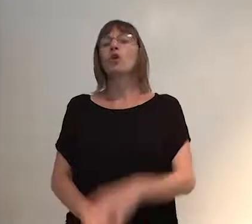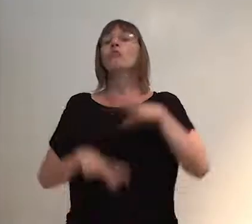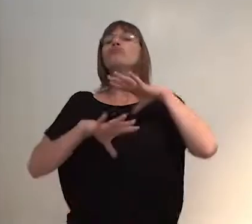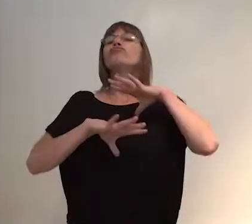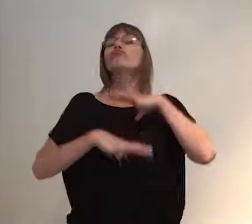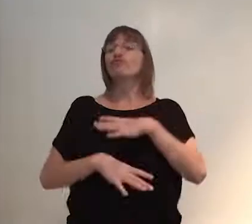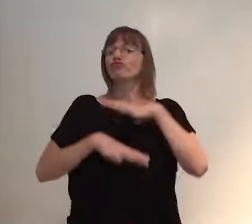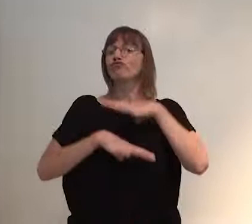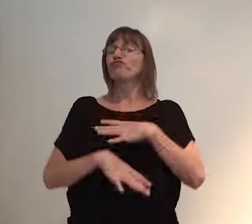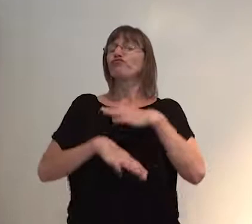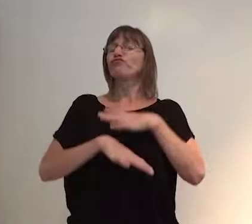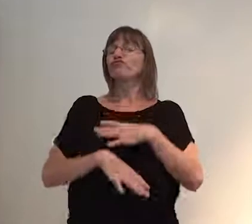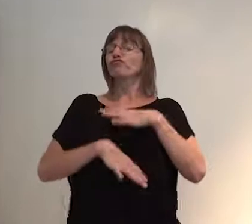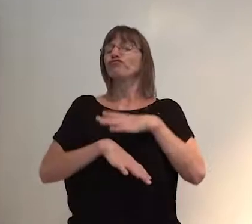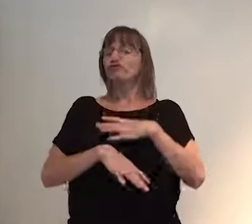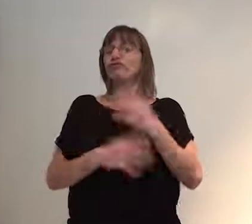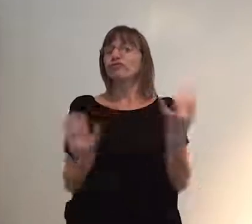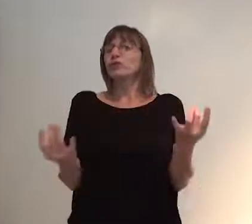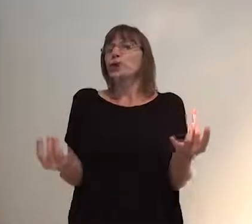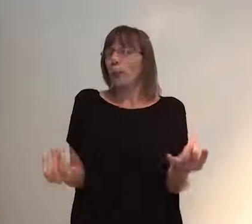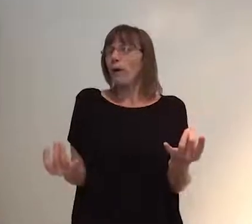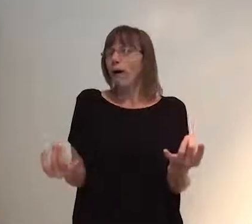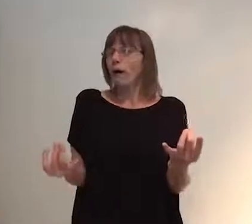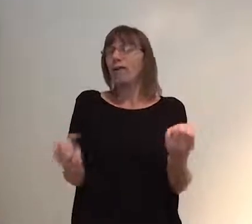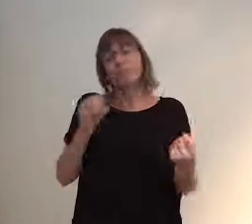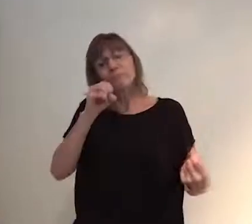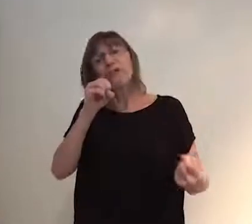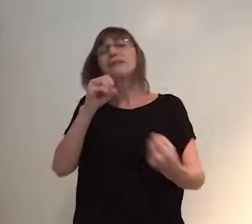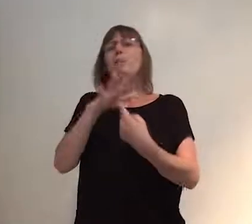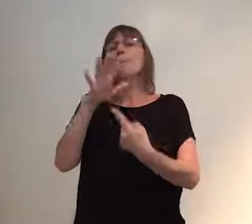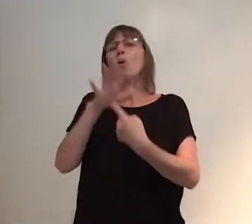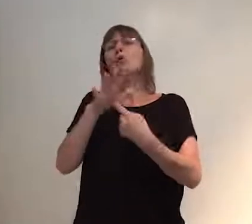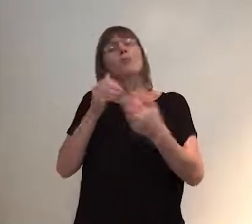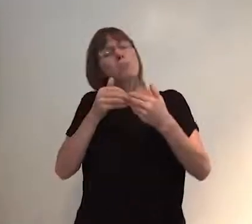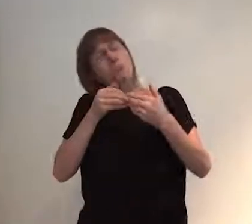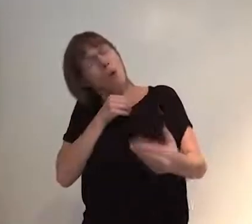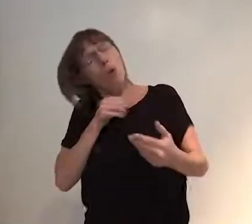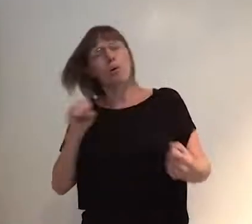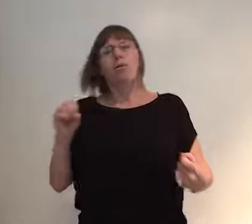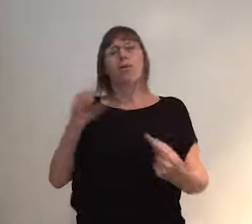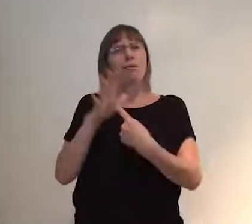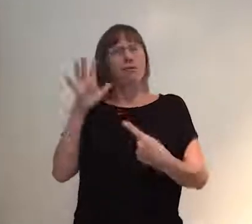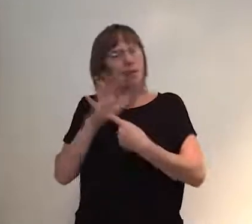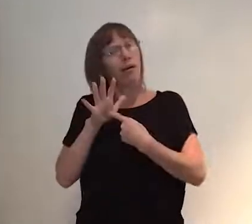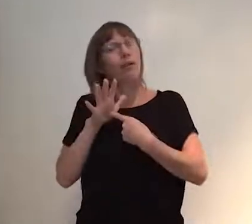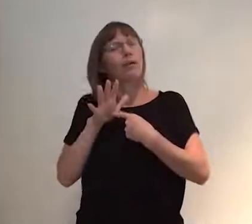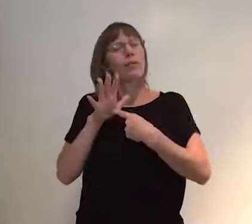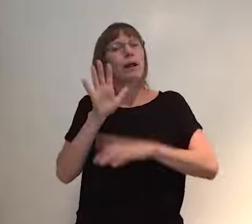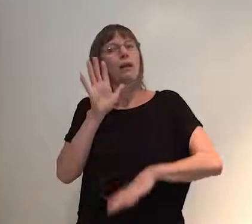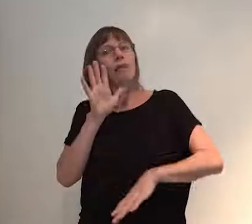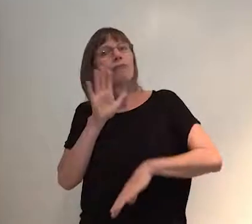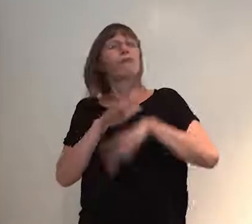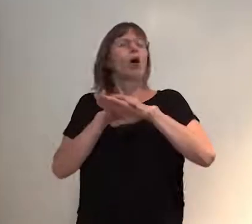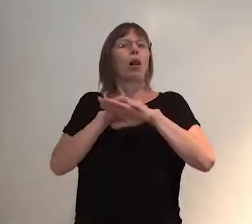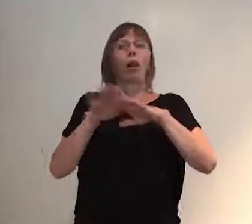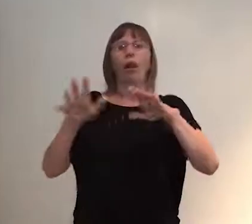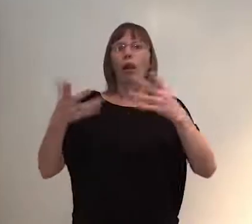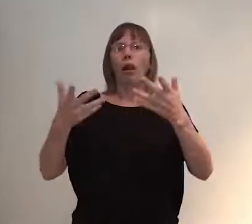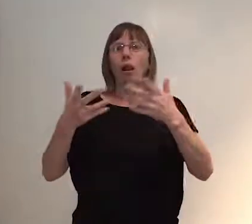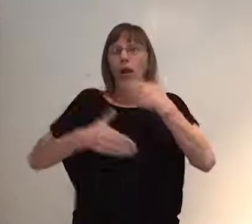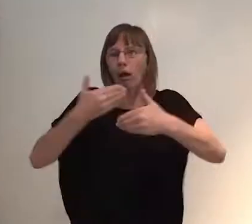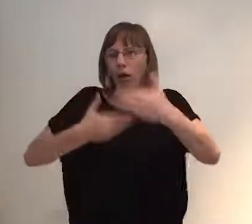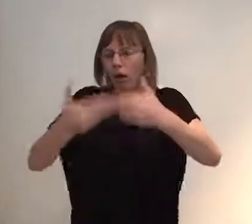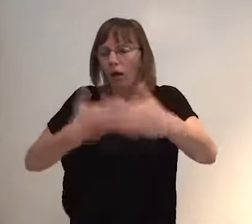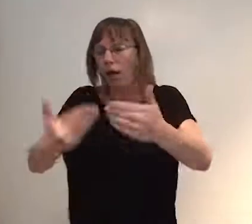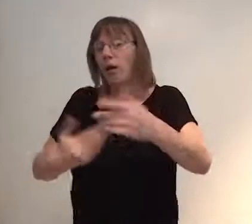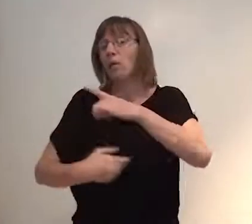So our relaxation time in our yoga practice is as important, if not more important, than the whole of our